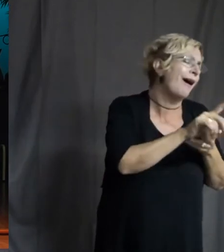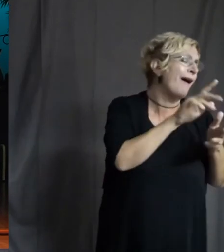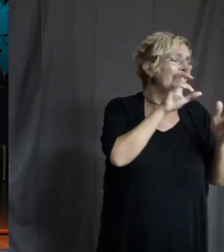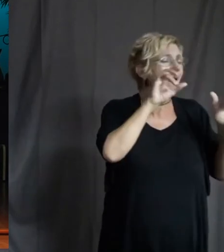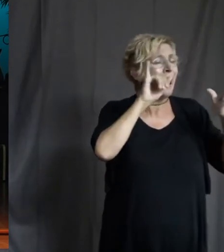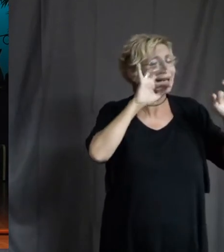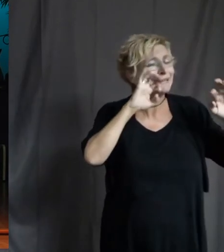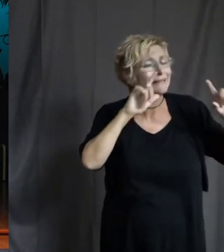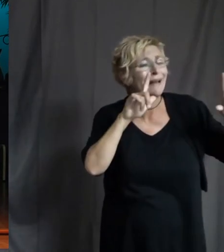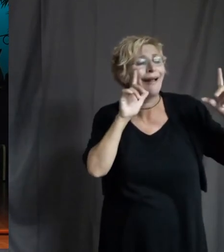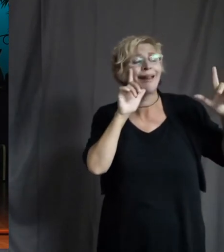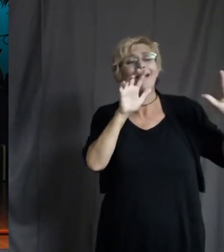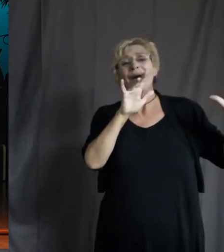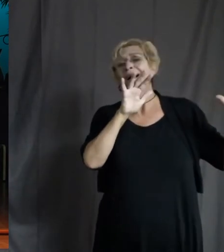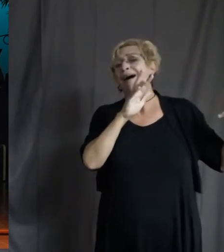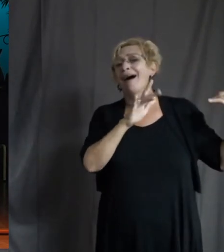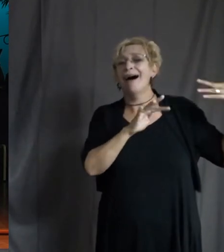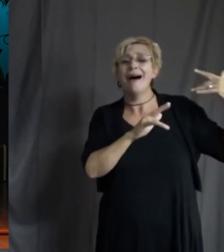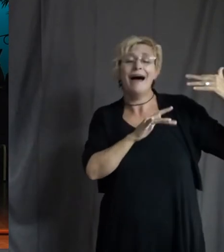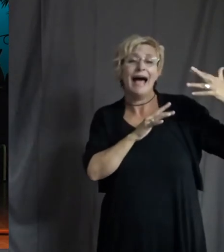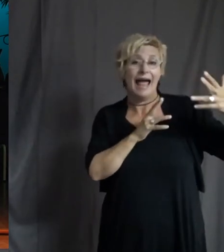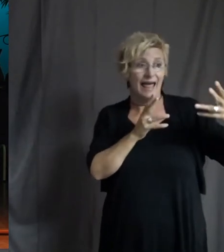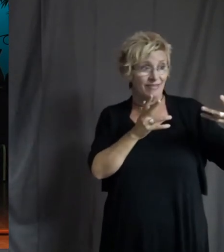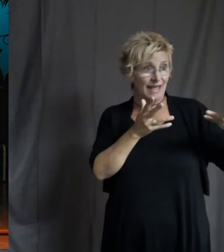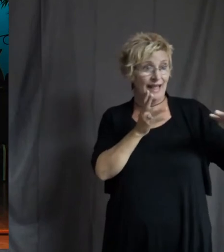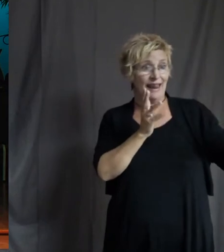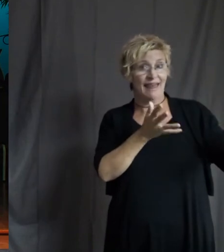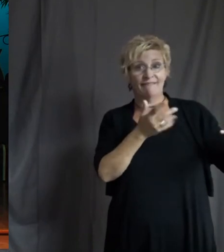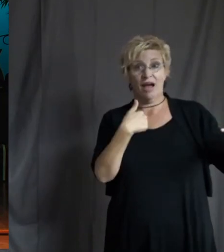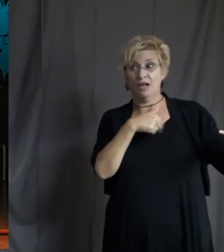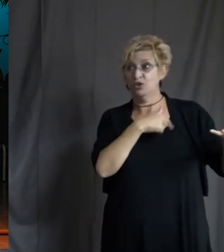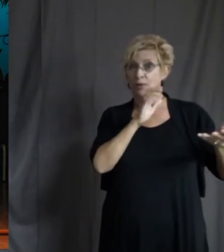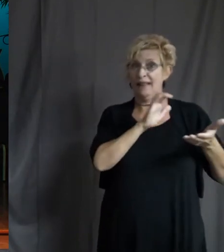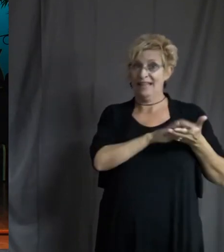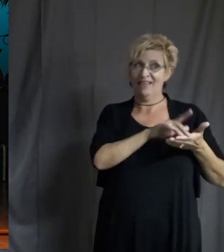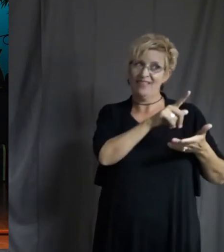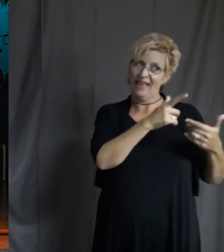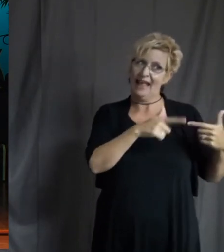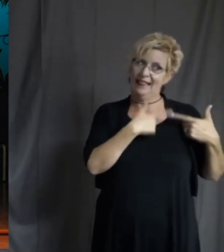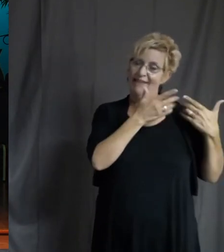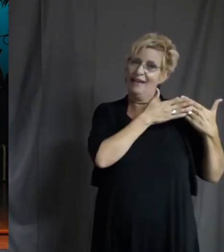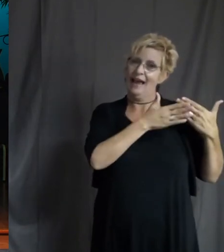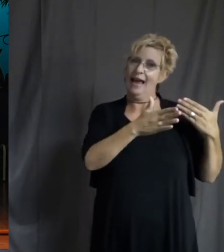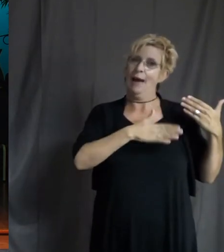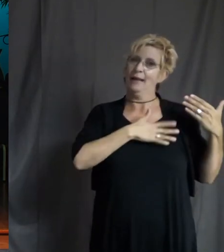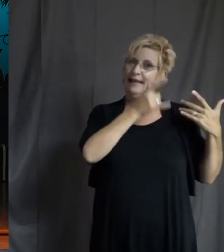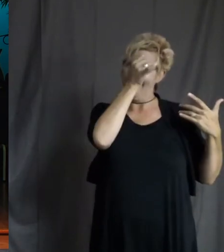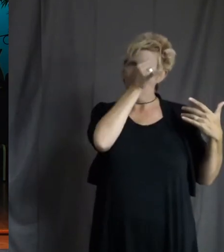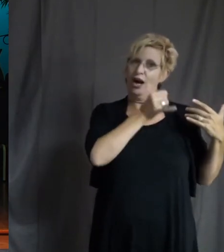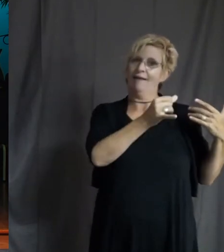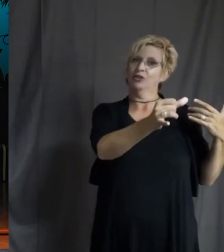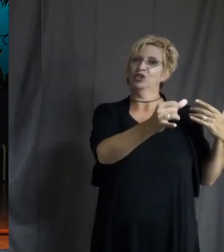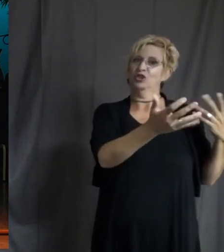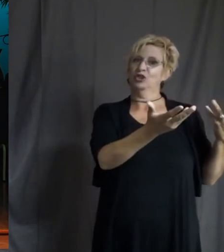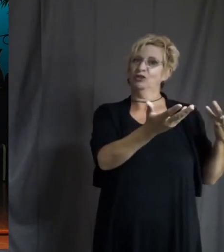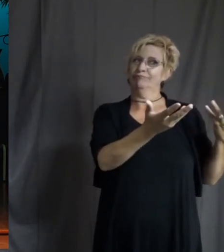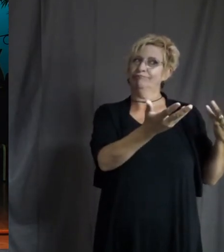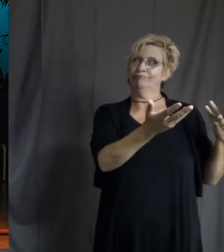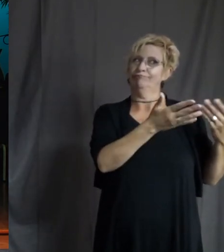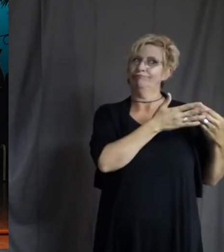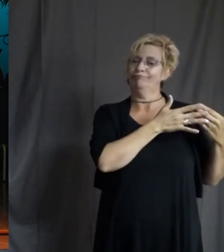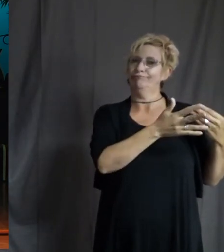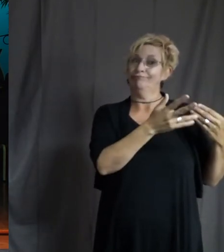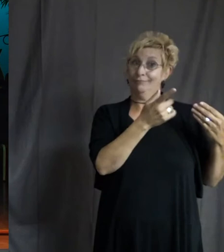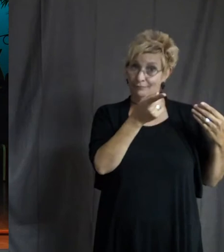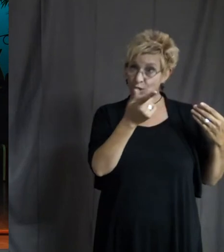passionate moment. They have fallen in love. They've met their ideal, and the credits start to roll, and we are left to believe what? That they live